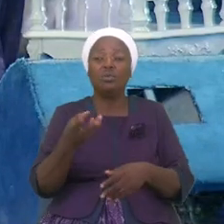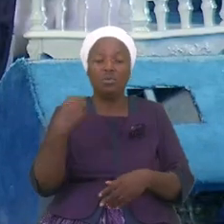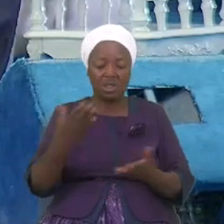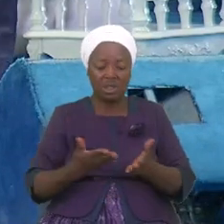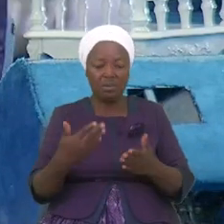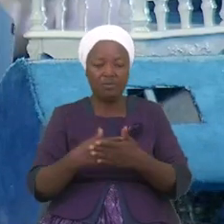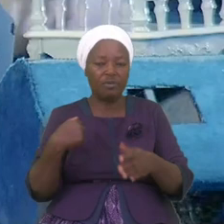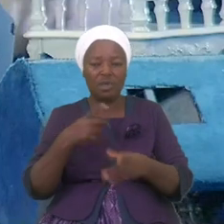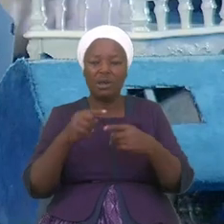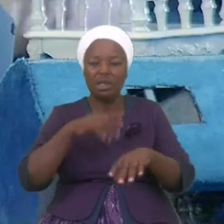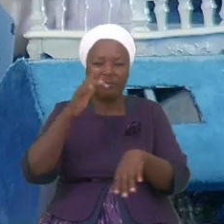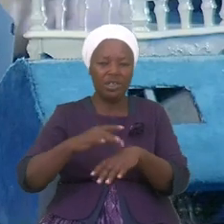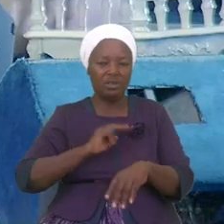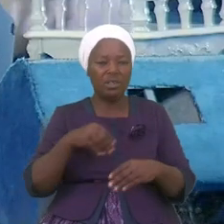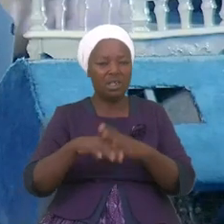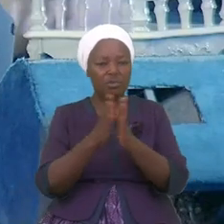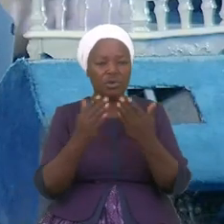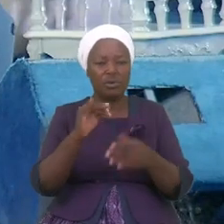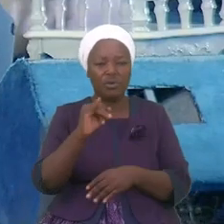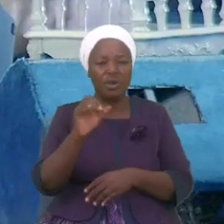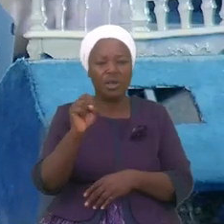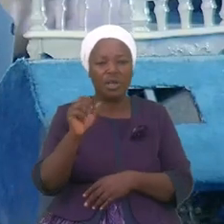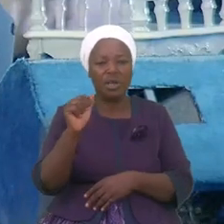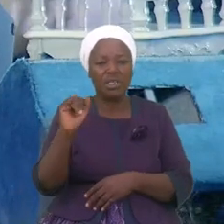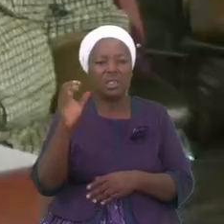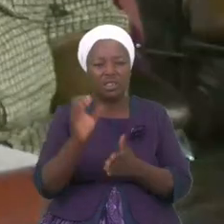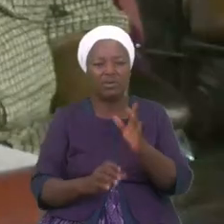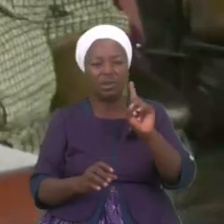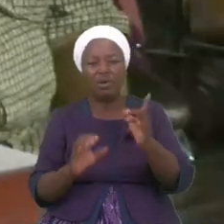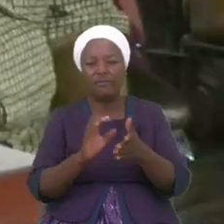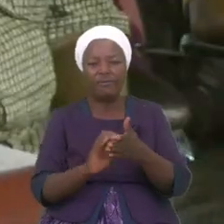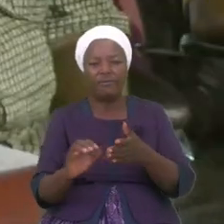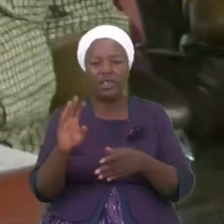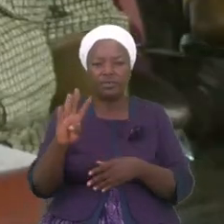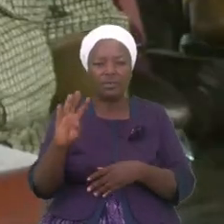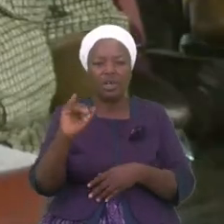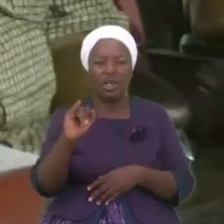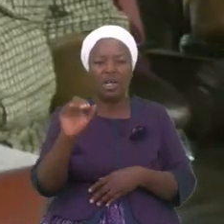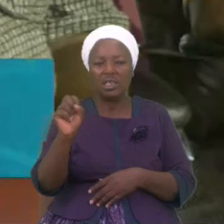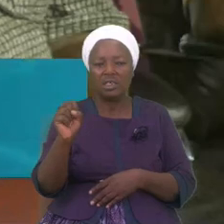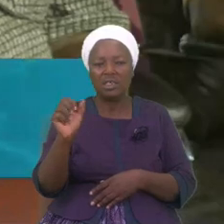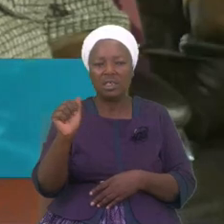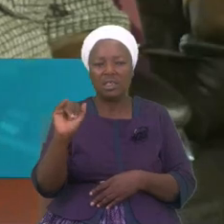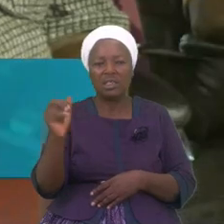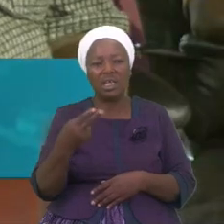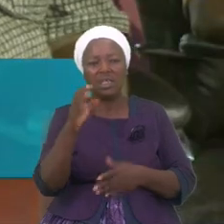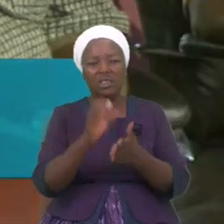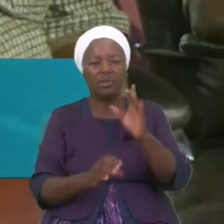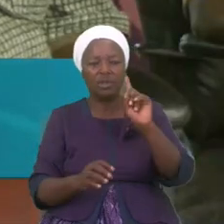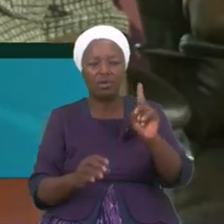to look at Isaiah chapter 1. I'm reading from verse 4. In Isaiah chapter 1, reading from verse 4, it